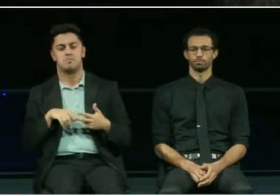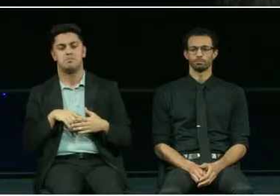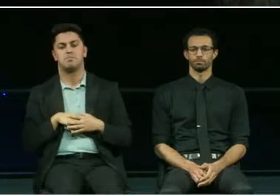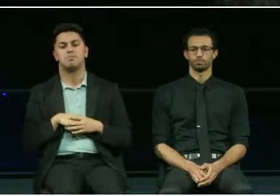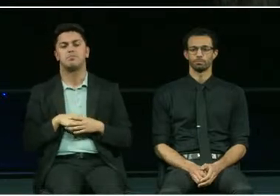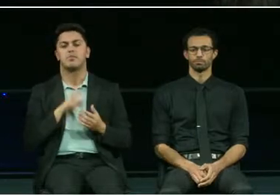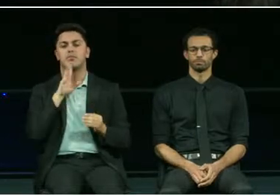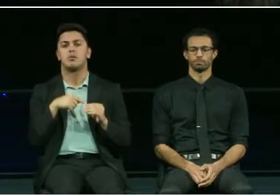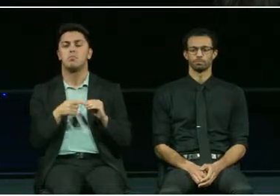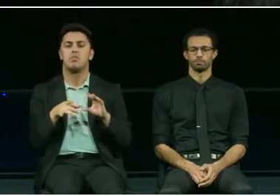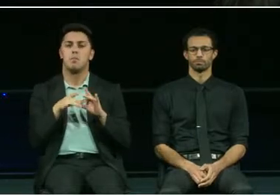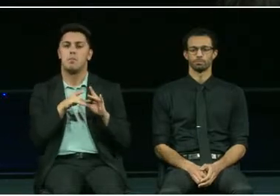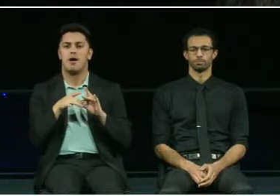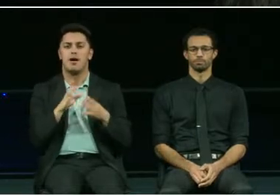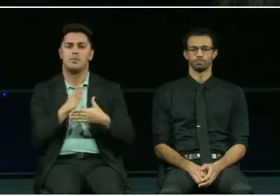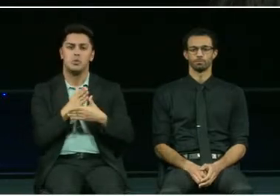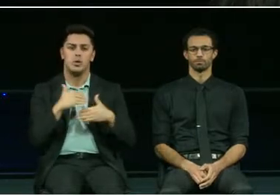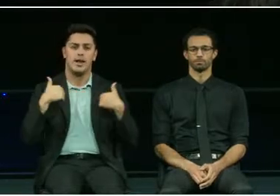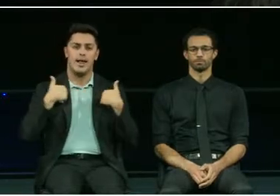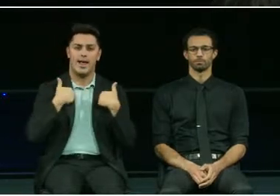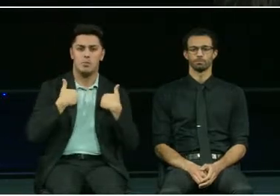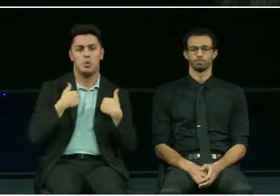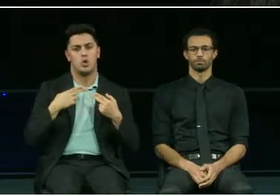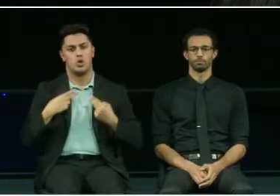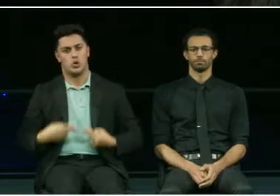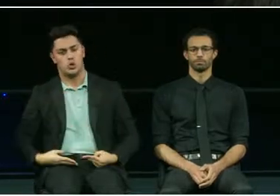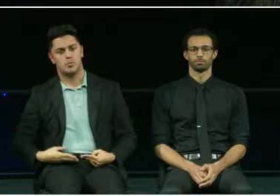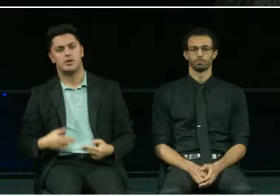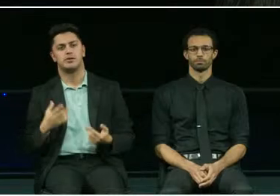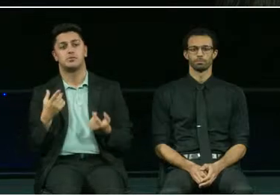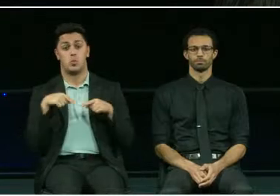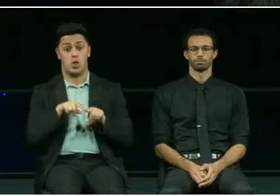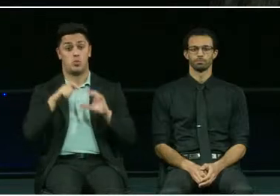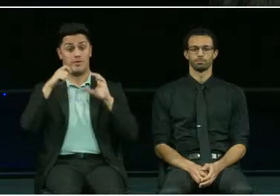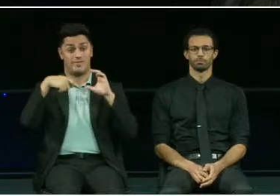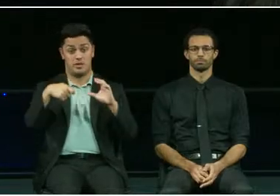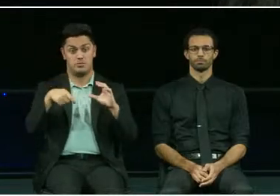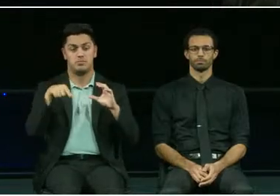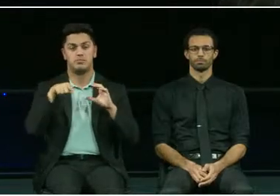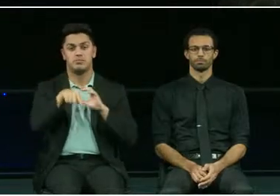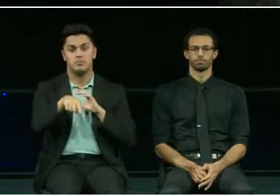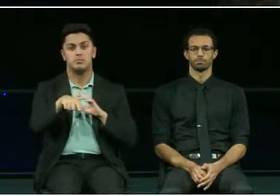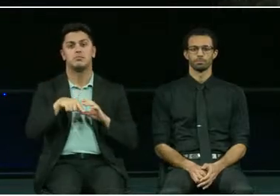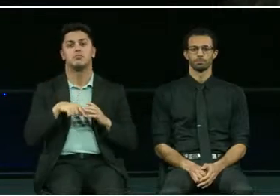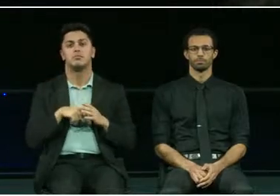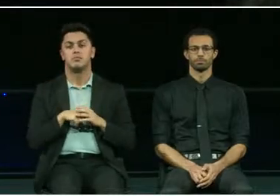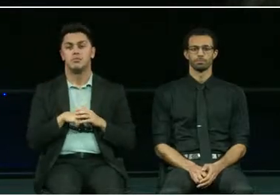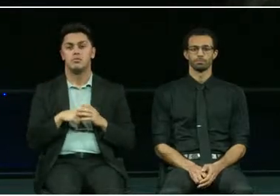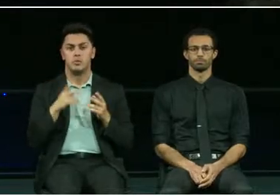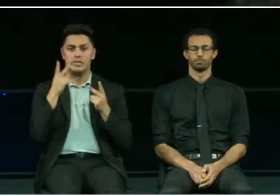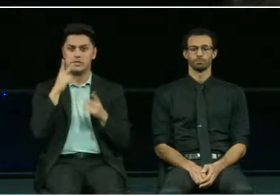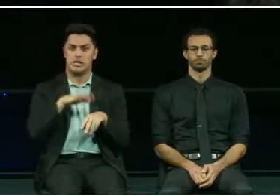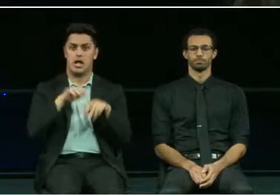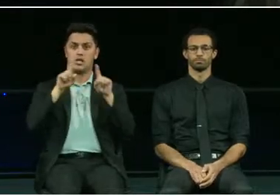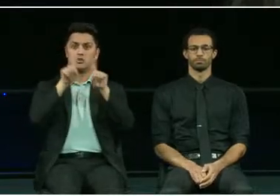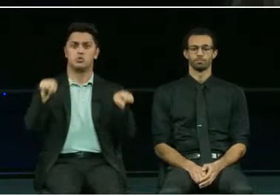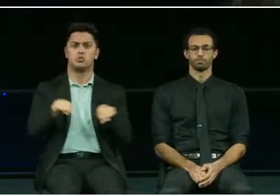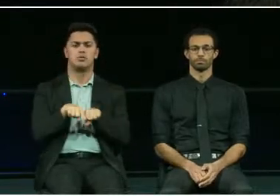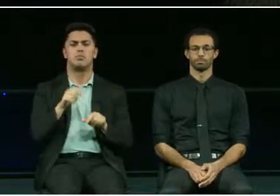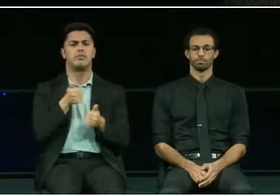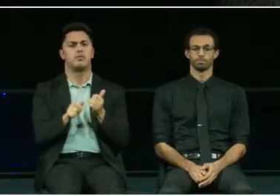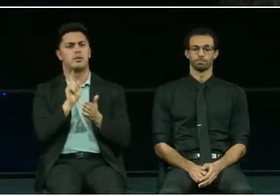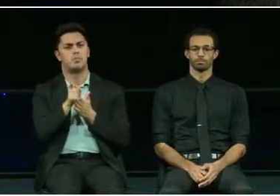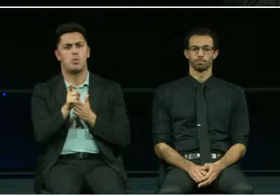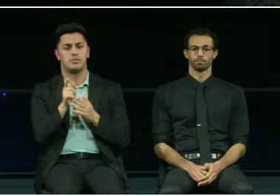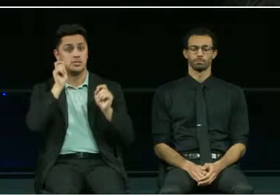that bond between animal and human, while you were making this film, we certainly can see it on screen, but were there any moments